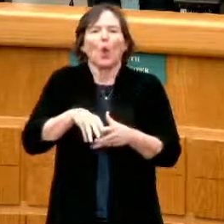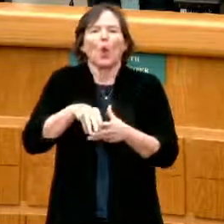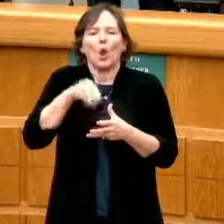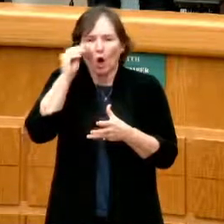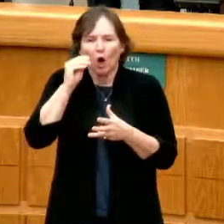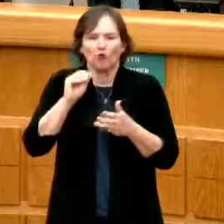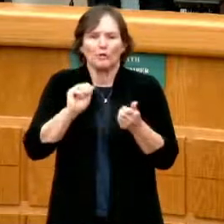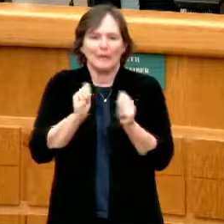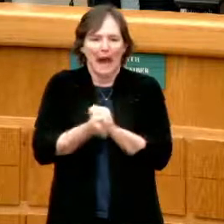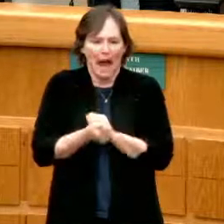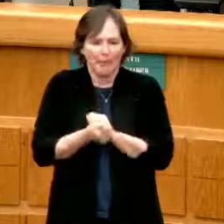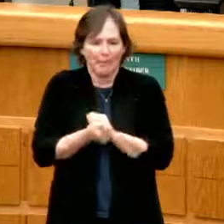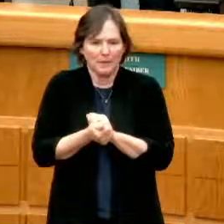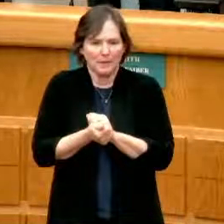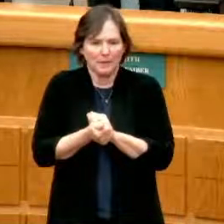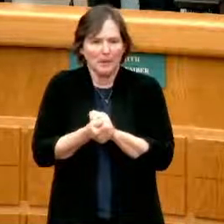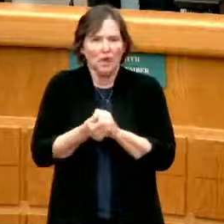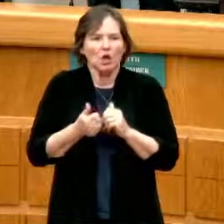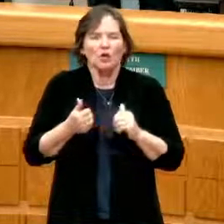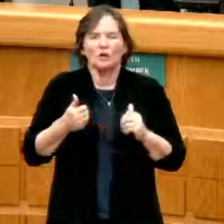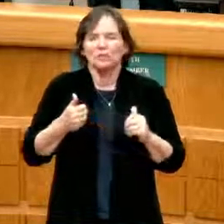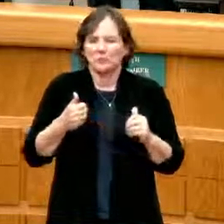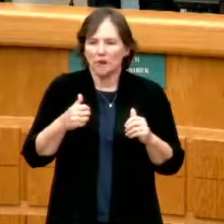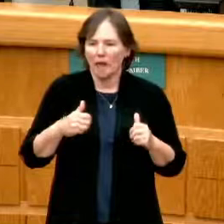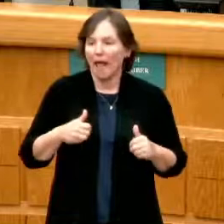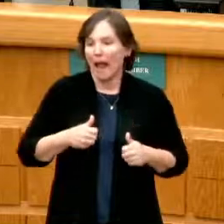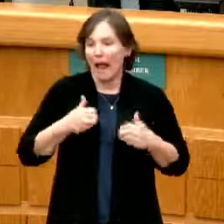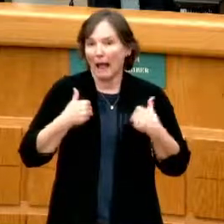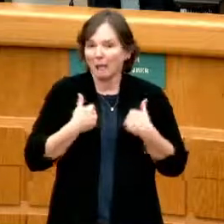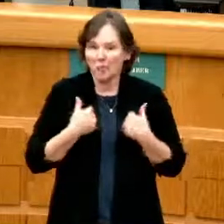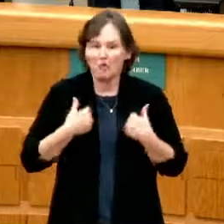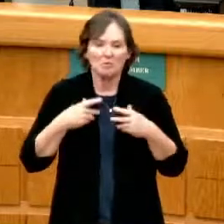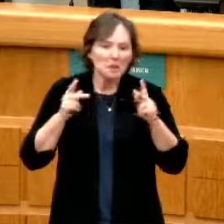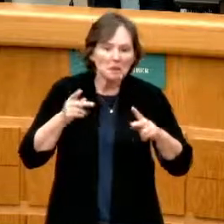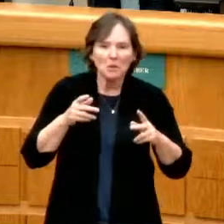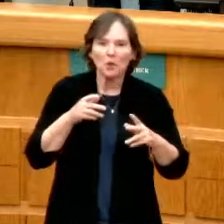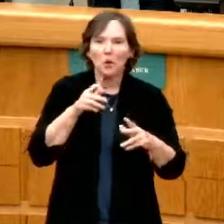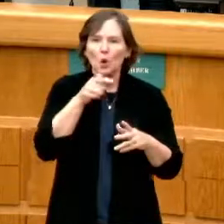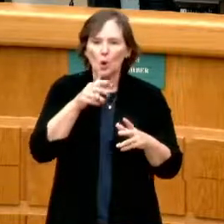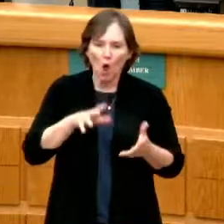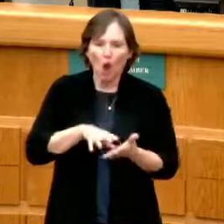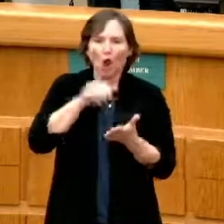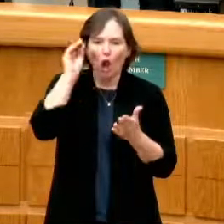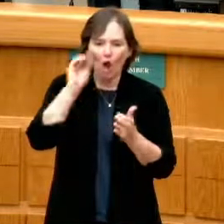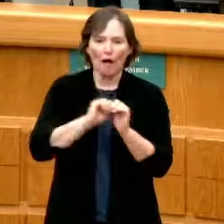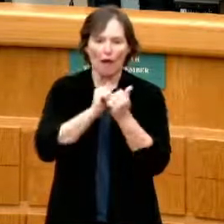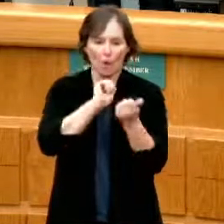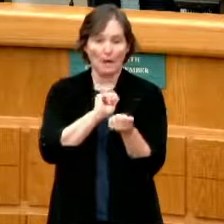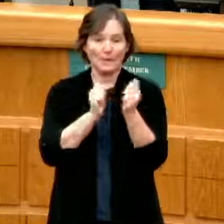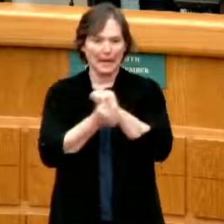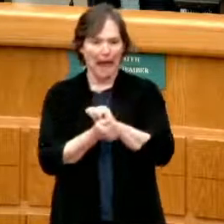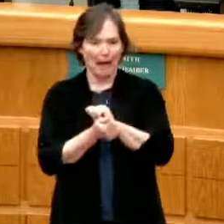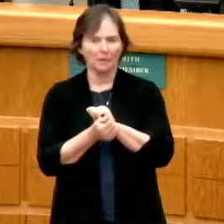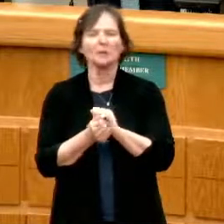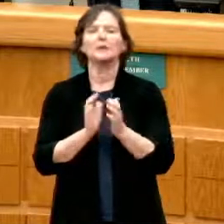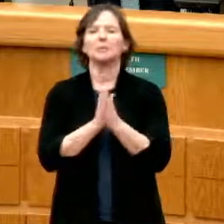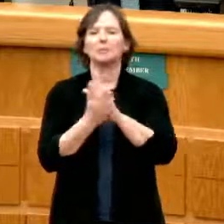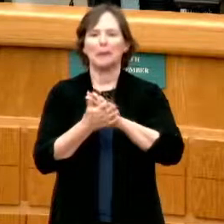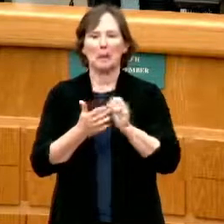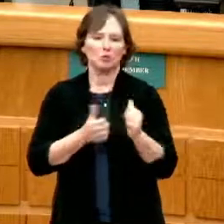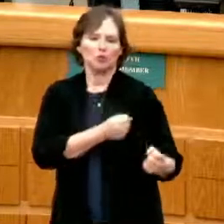to adapt, and that's what makes us the strongest. And so I ask you again for your patience, for